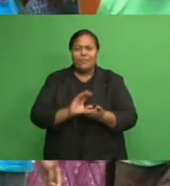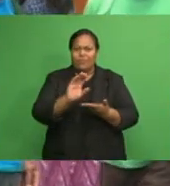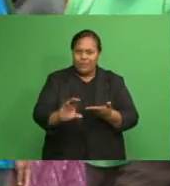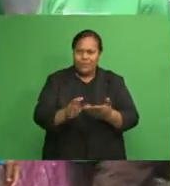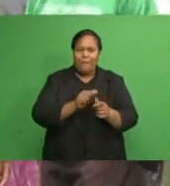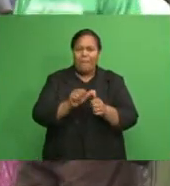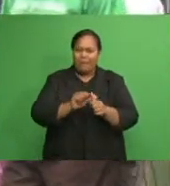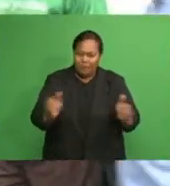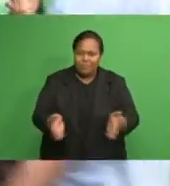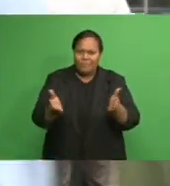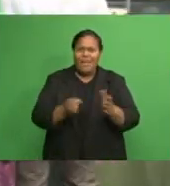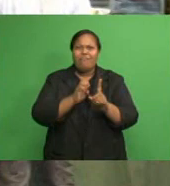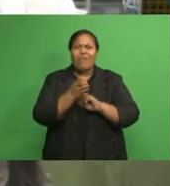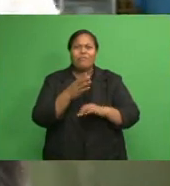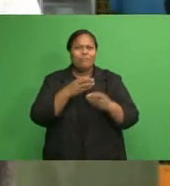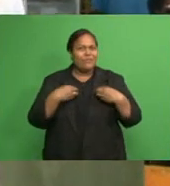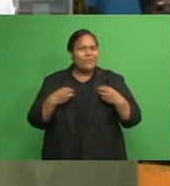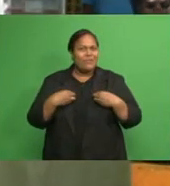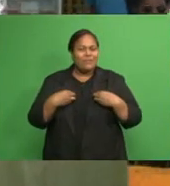business,